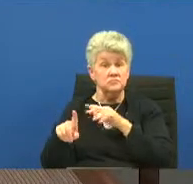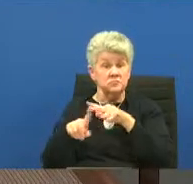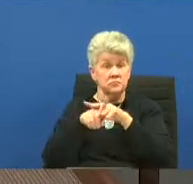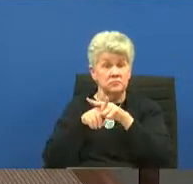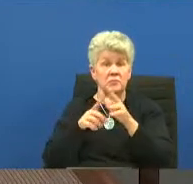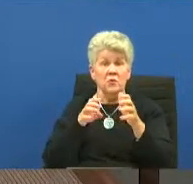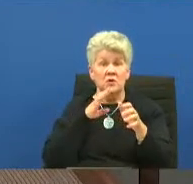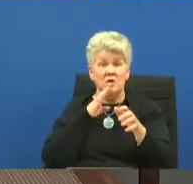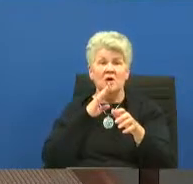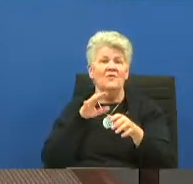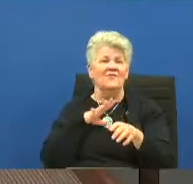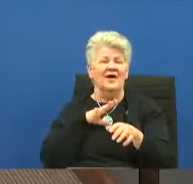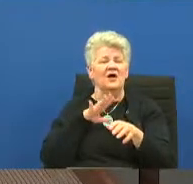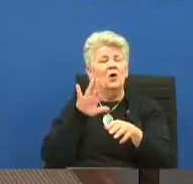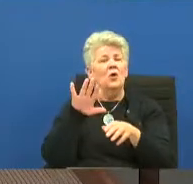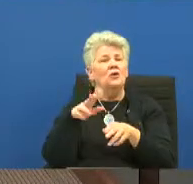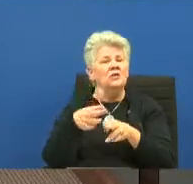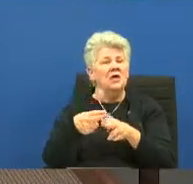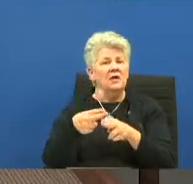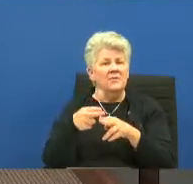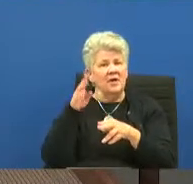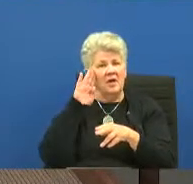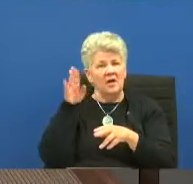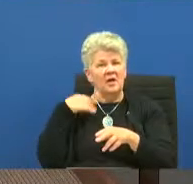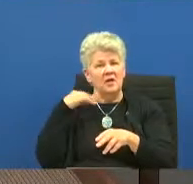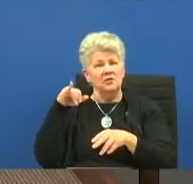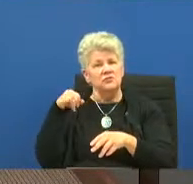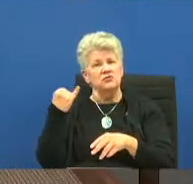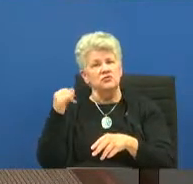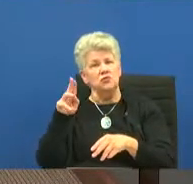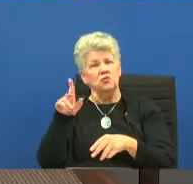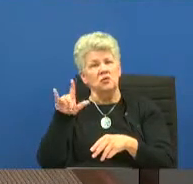Yes, ma'am. State your name for the record. Hi, I'm Julie Reynolds.